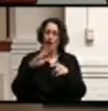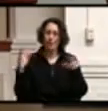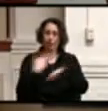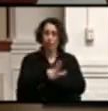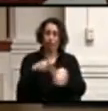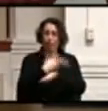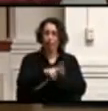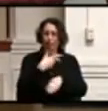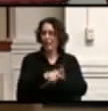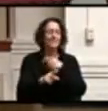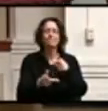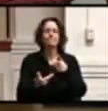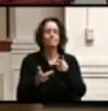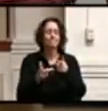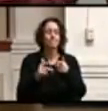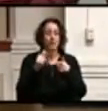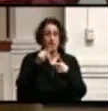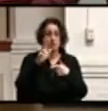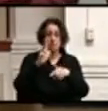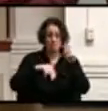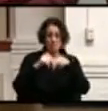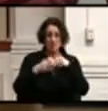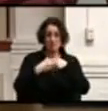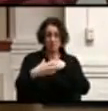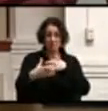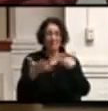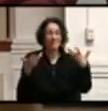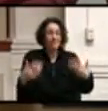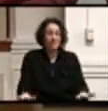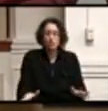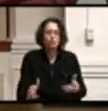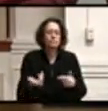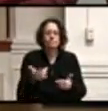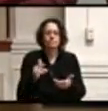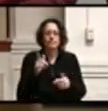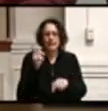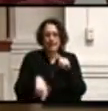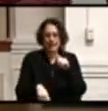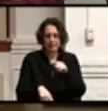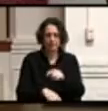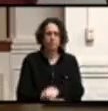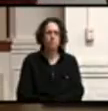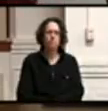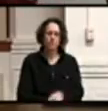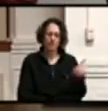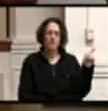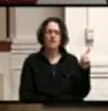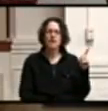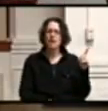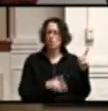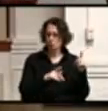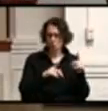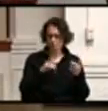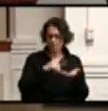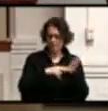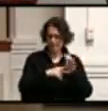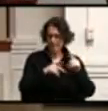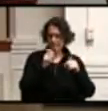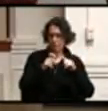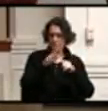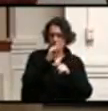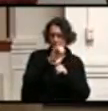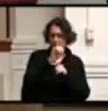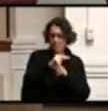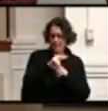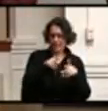the driveway as it is right now, it's one way coming in off of, what is that, Main Street? One-way going out to Main Street. So would that